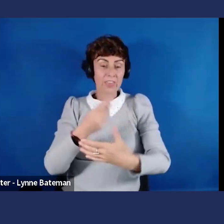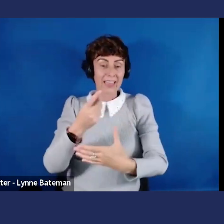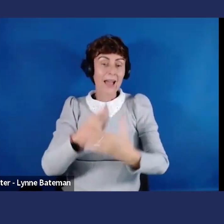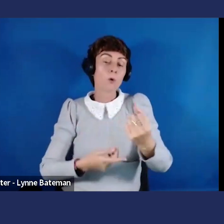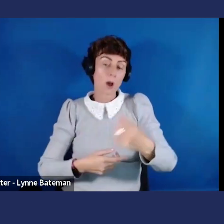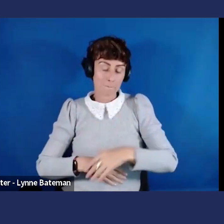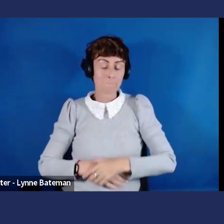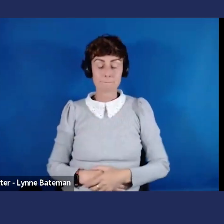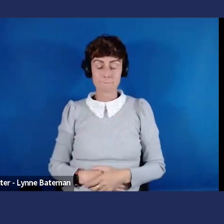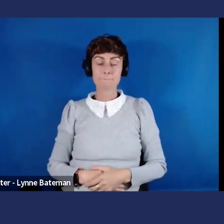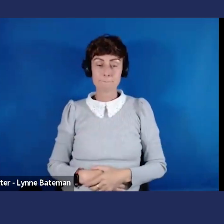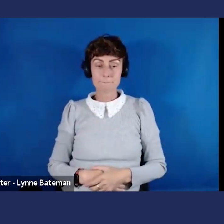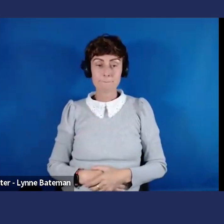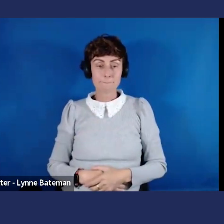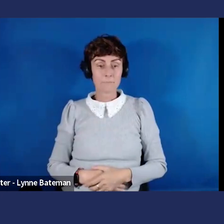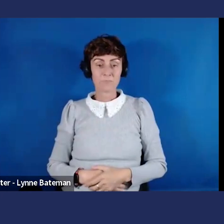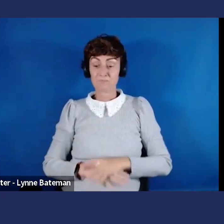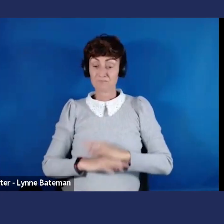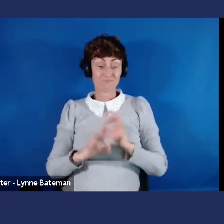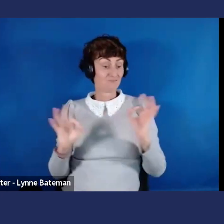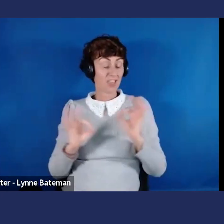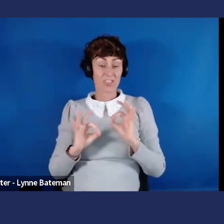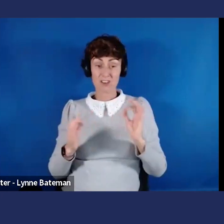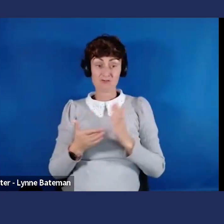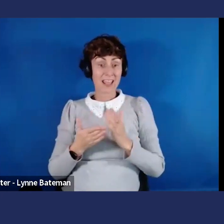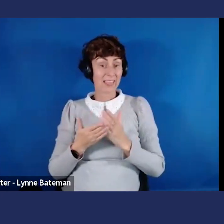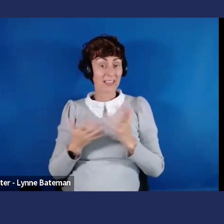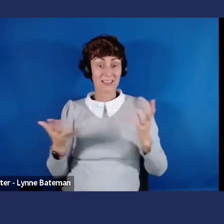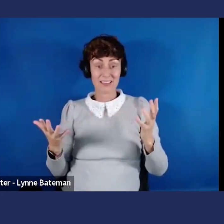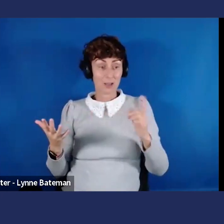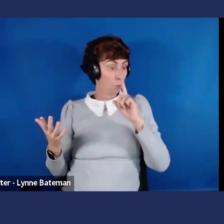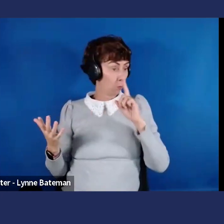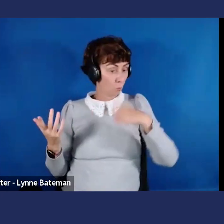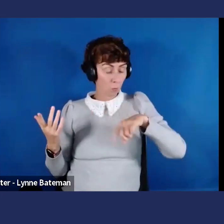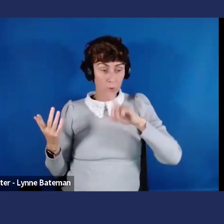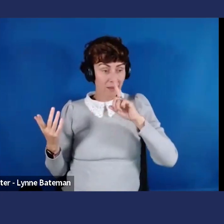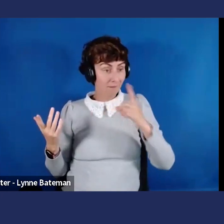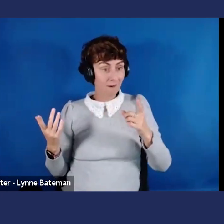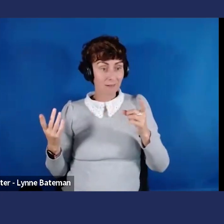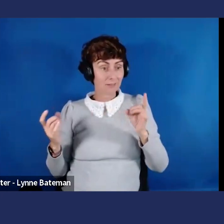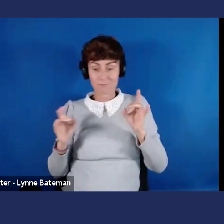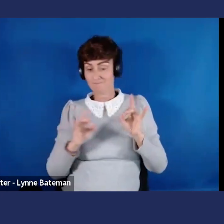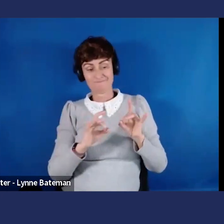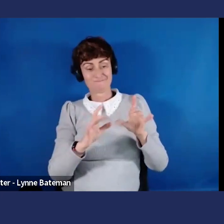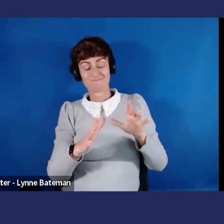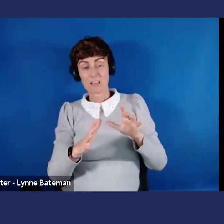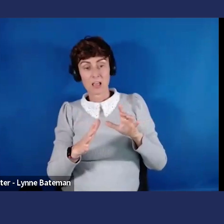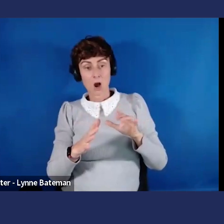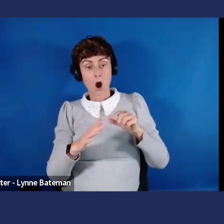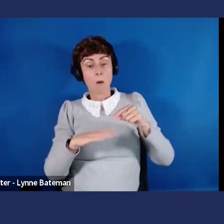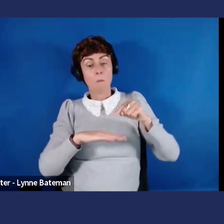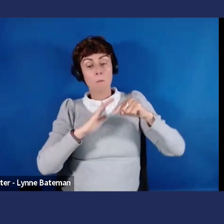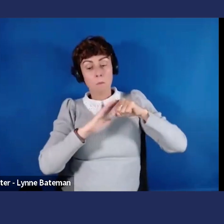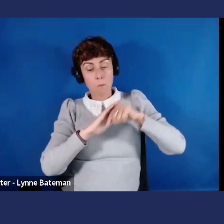weight. And there's nothing to we can't really sort of dismiss the impact of having a poor